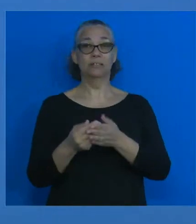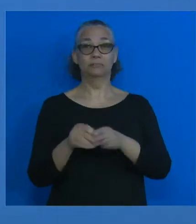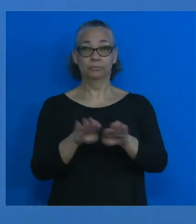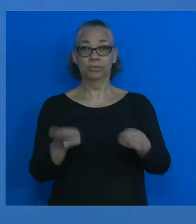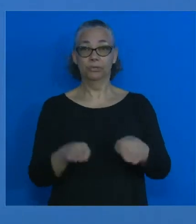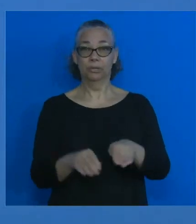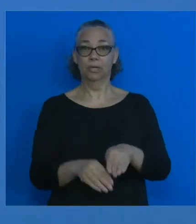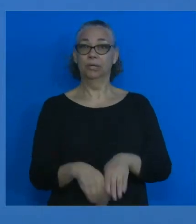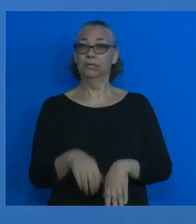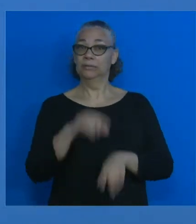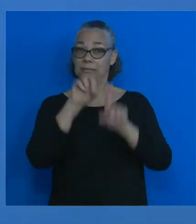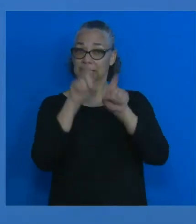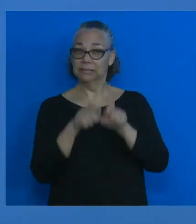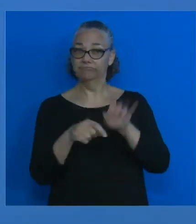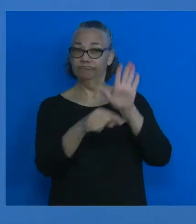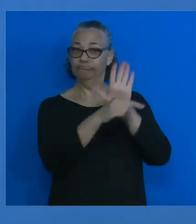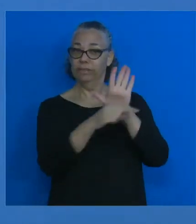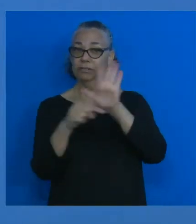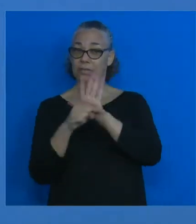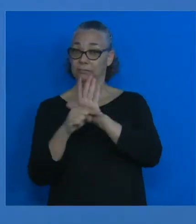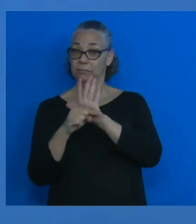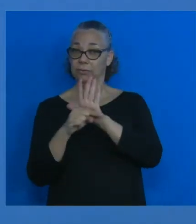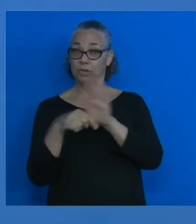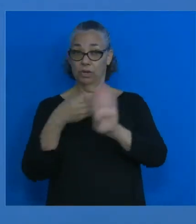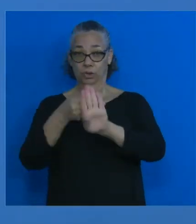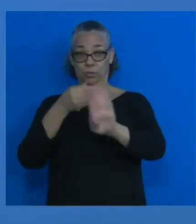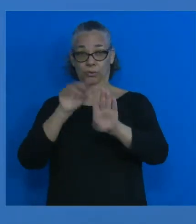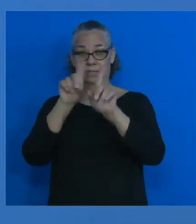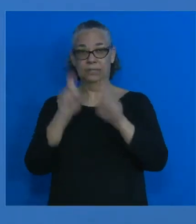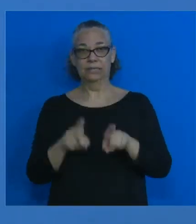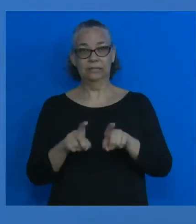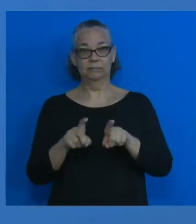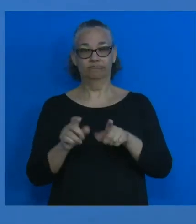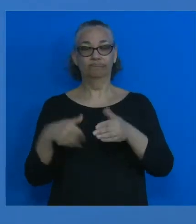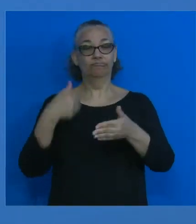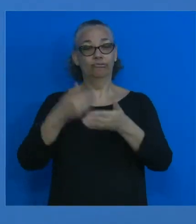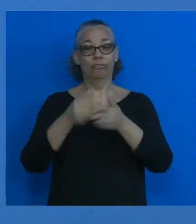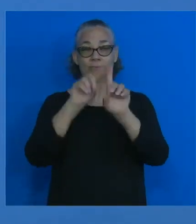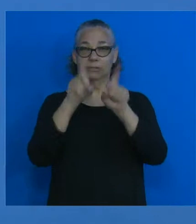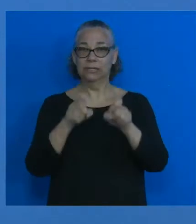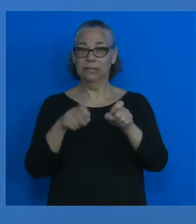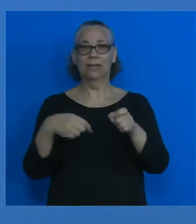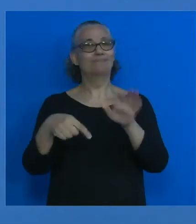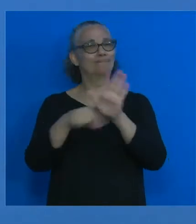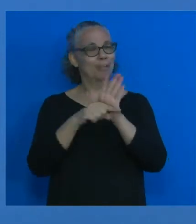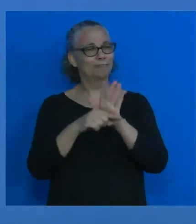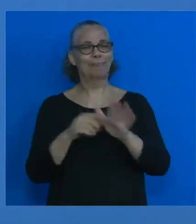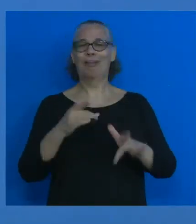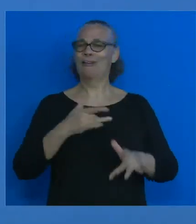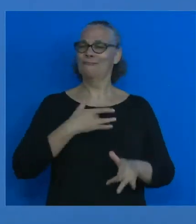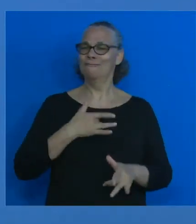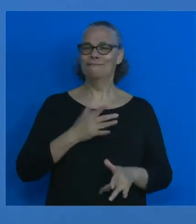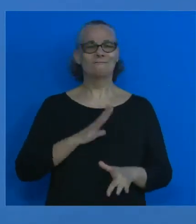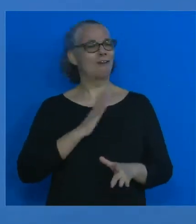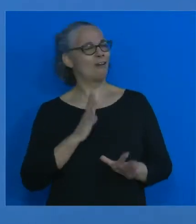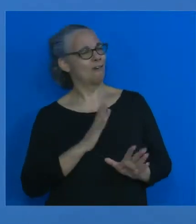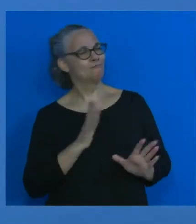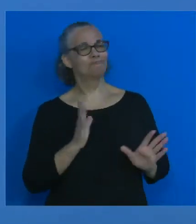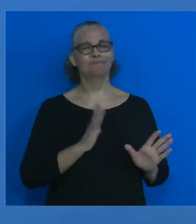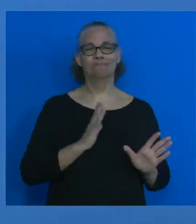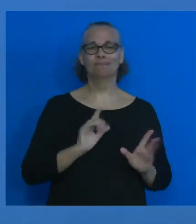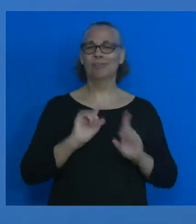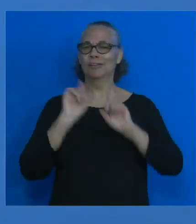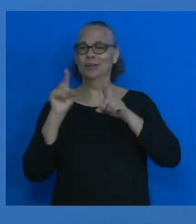negative tests, pre-tests before arrival and an arrival test, feels fine, and they may attend